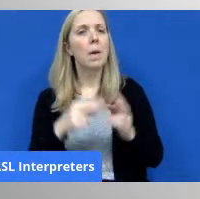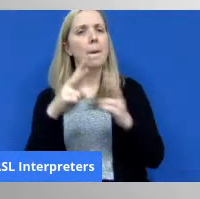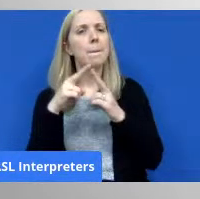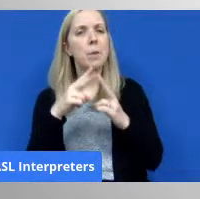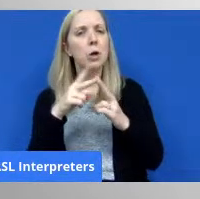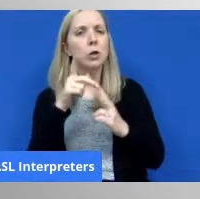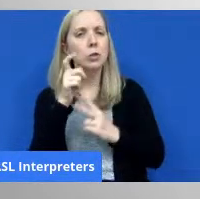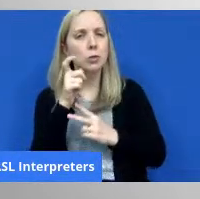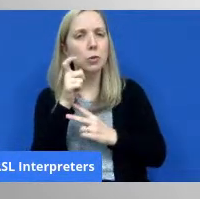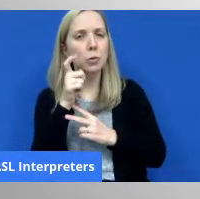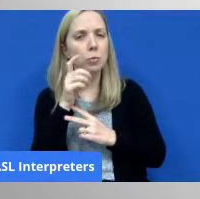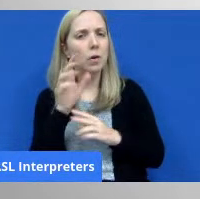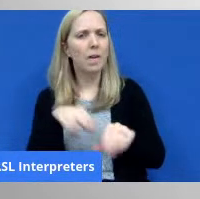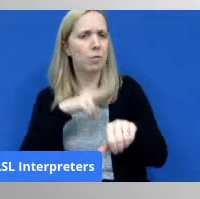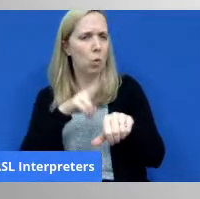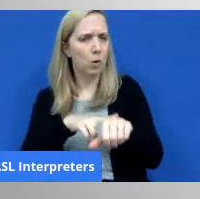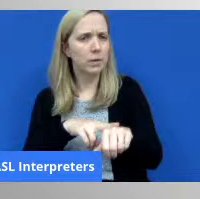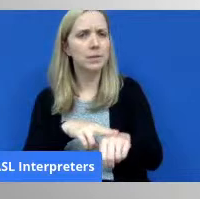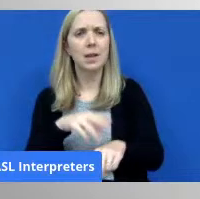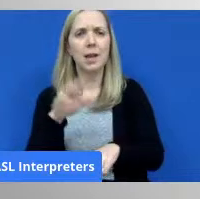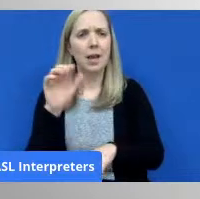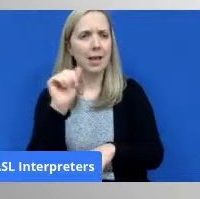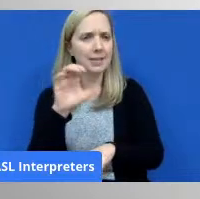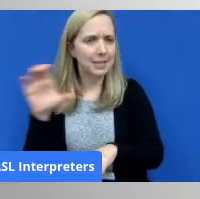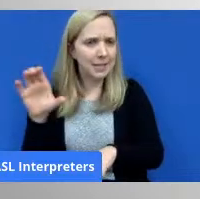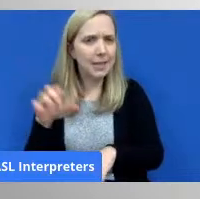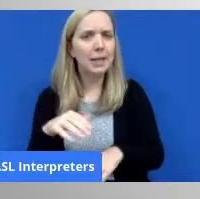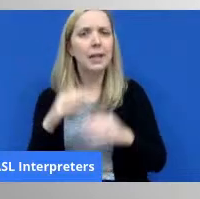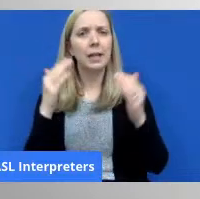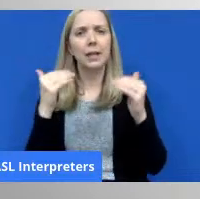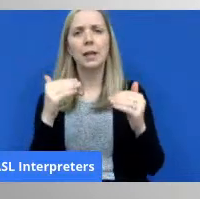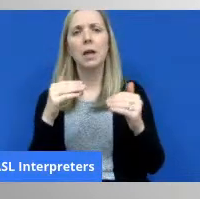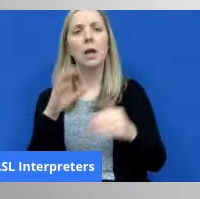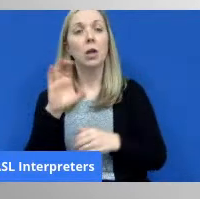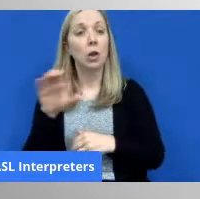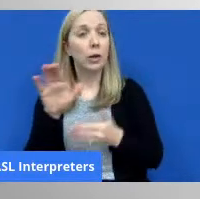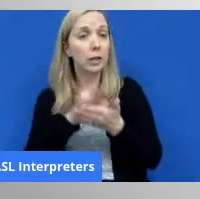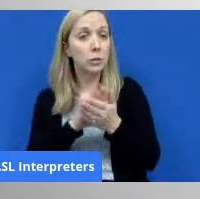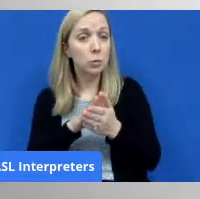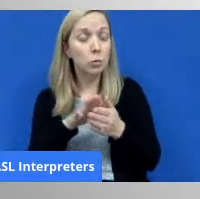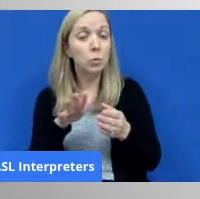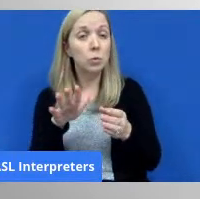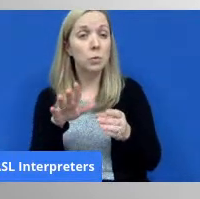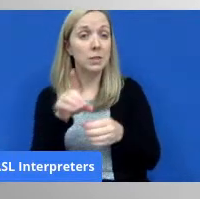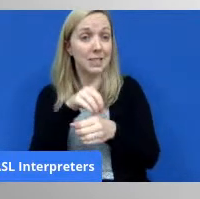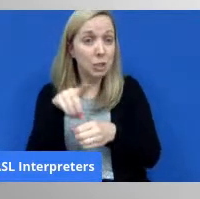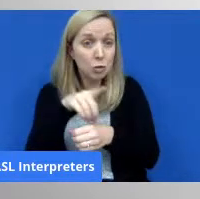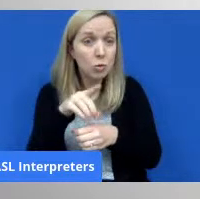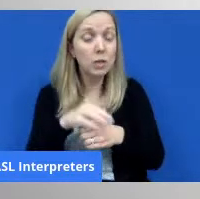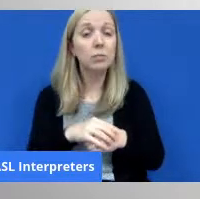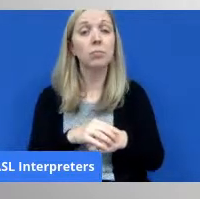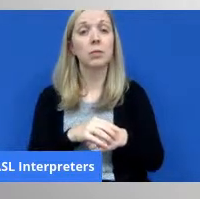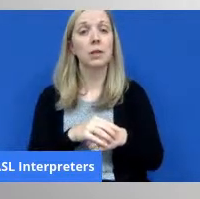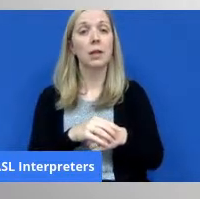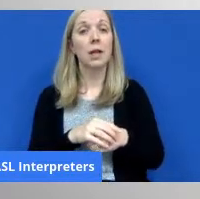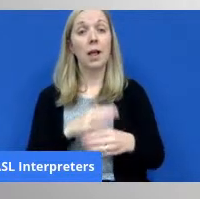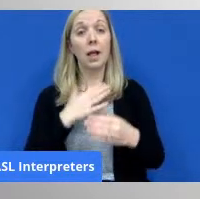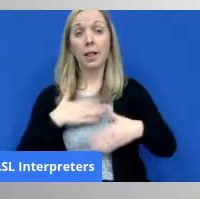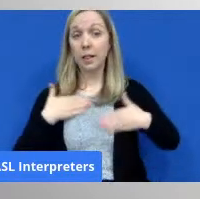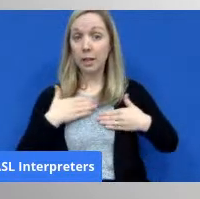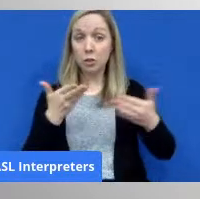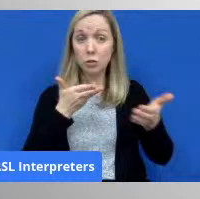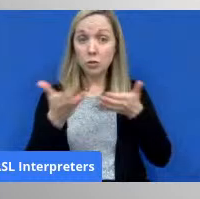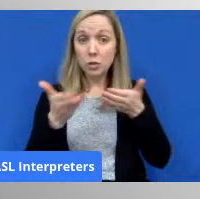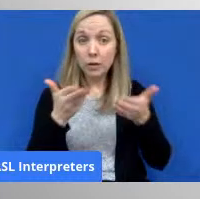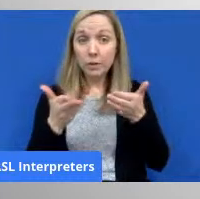obviously in ACC, Clark County School District, and now with Leisure Services. And we also have a new partnership that started at the start of the pandemic